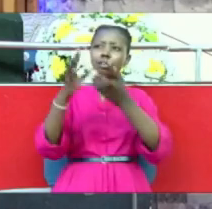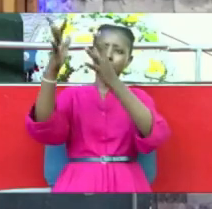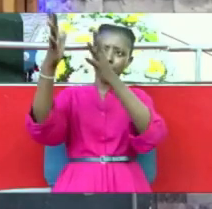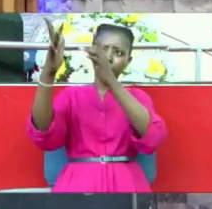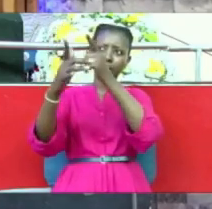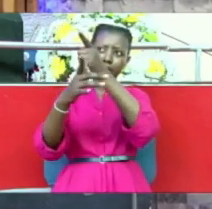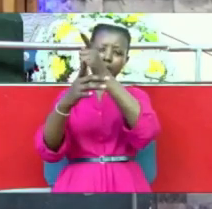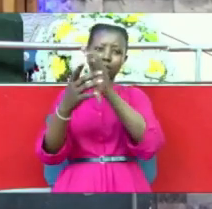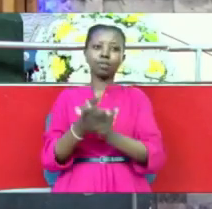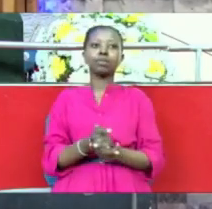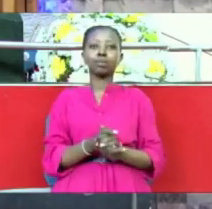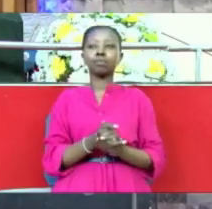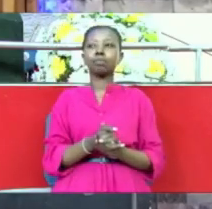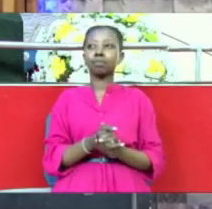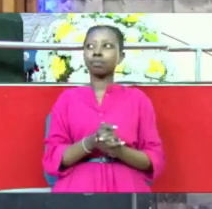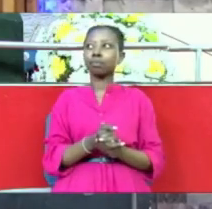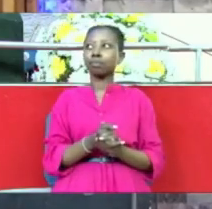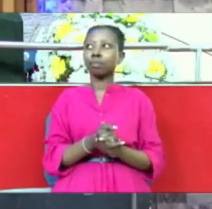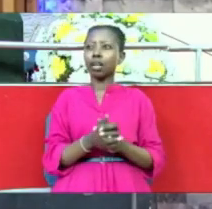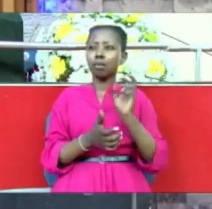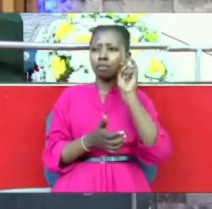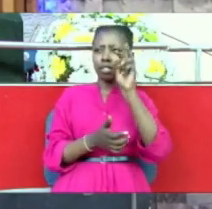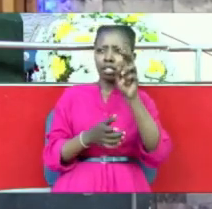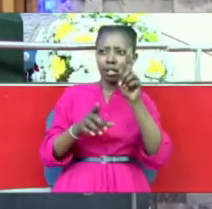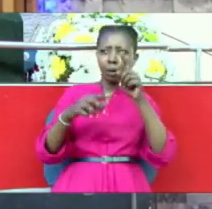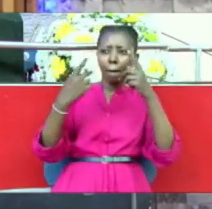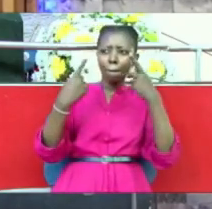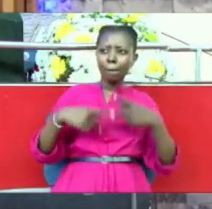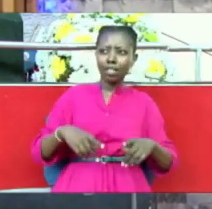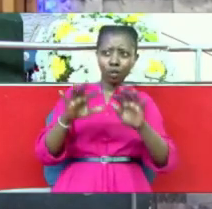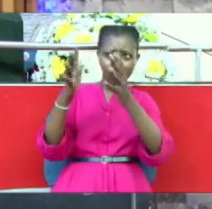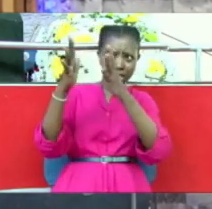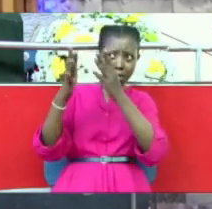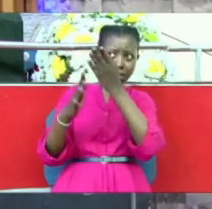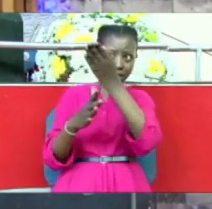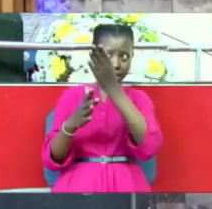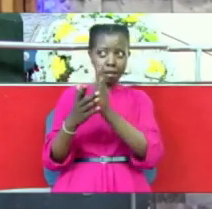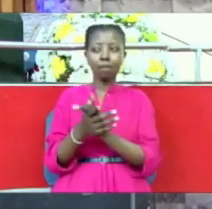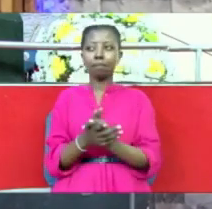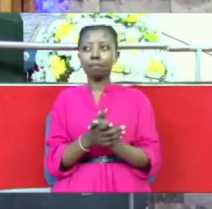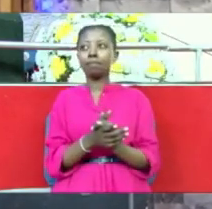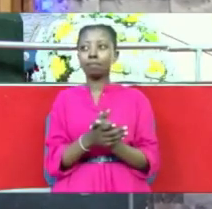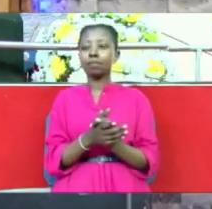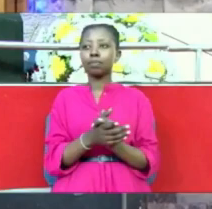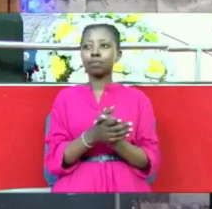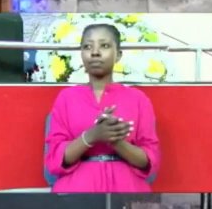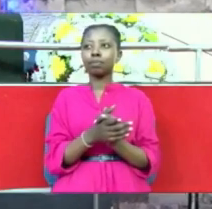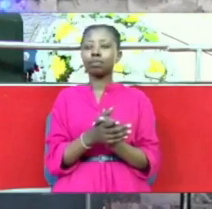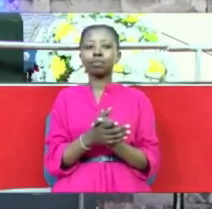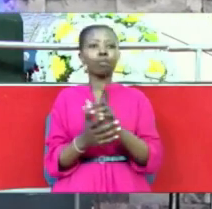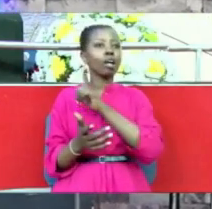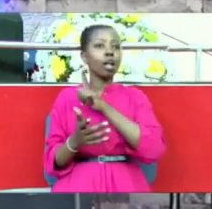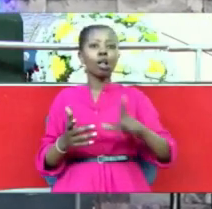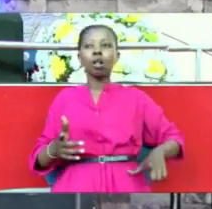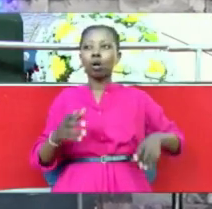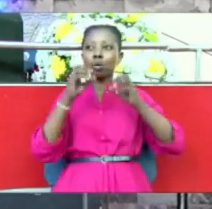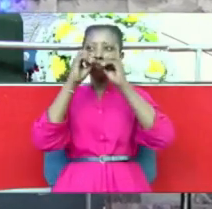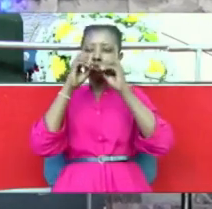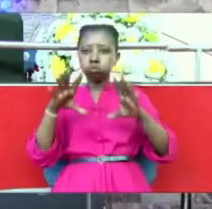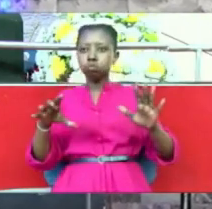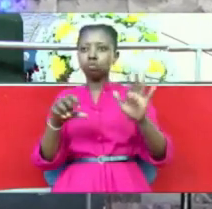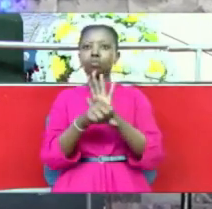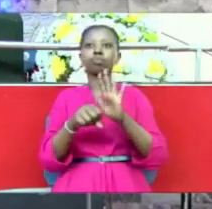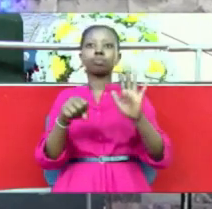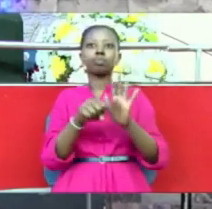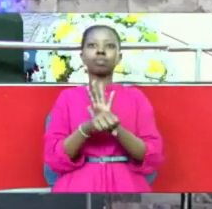Na tunashukuru kwamba mko pale. At least I can see somebody clapping up hands over there. Na waona watu ambao wanapiga makofi. The Lord bless you so much. Mungu